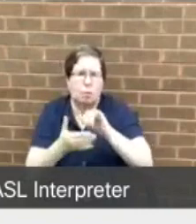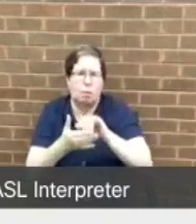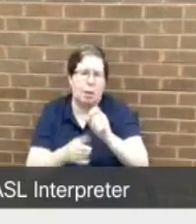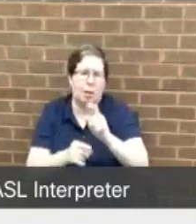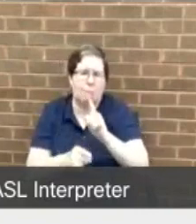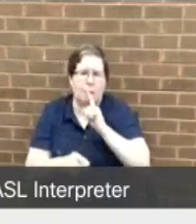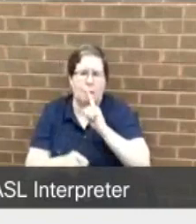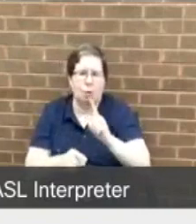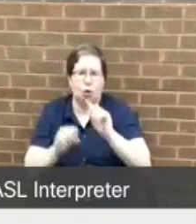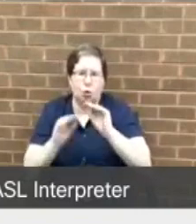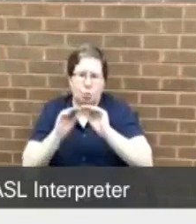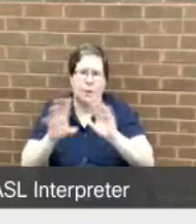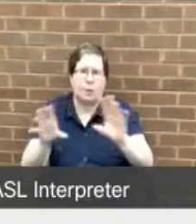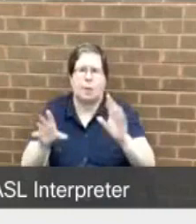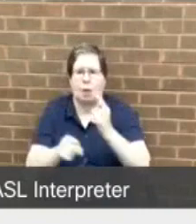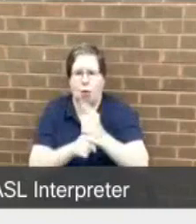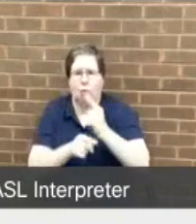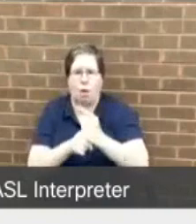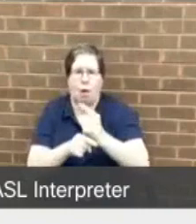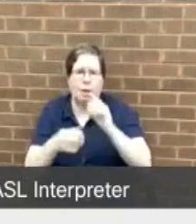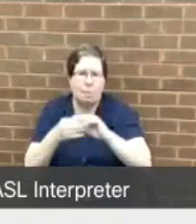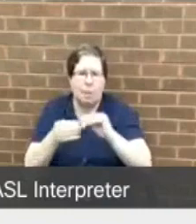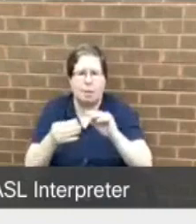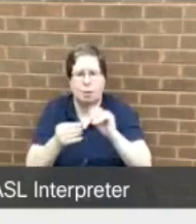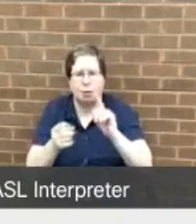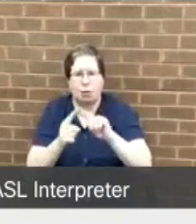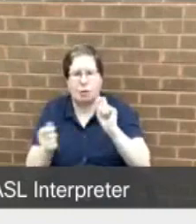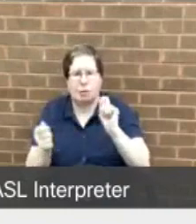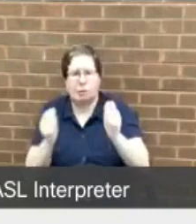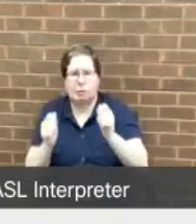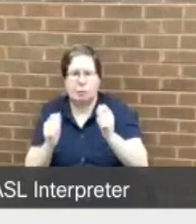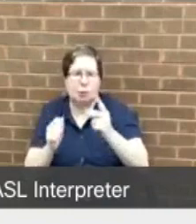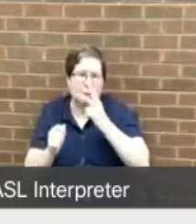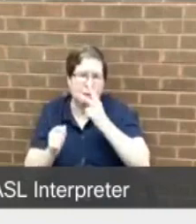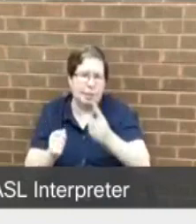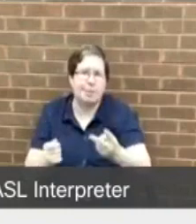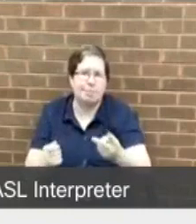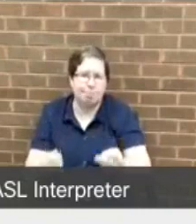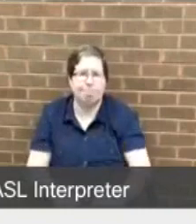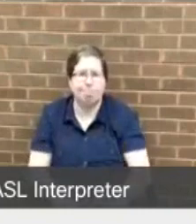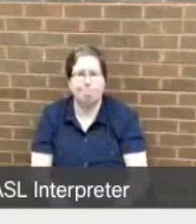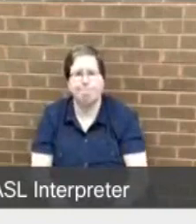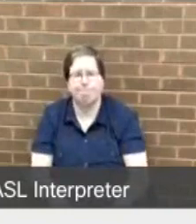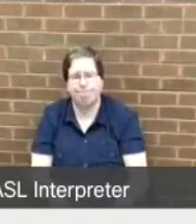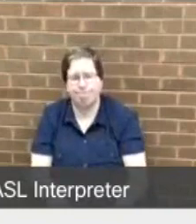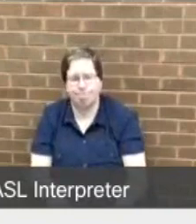same messaging out that we've done, trying to really modify that to what we're seeing.